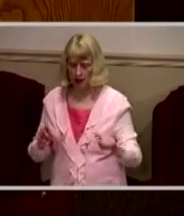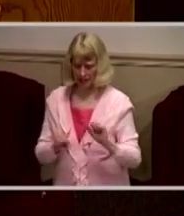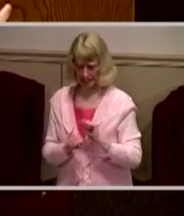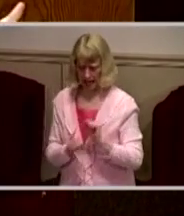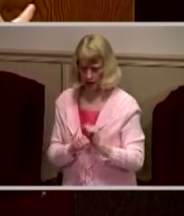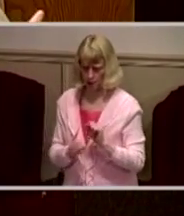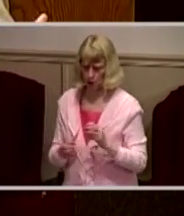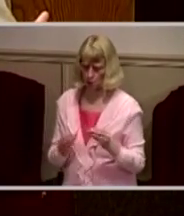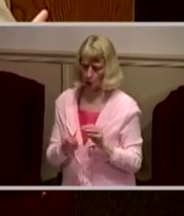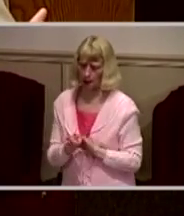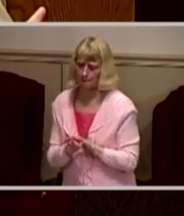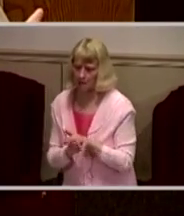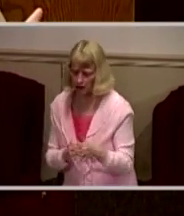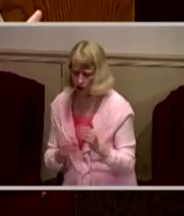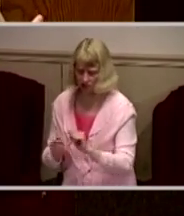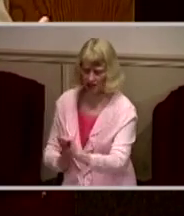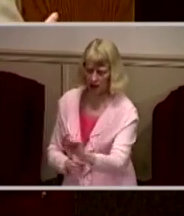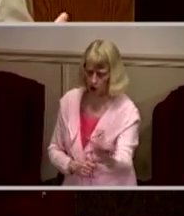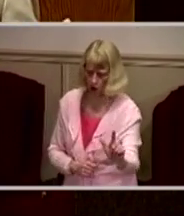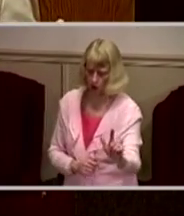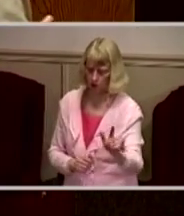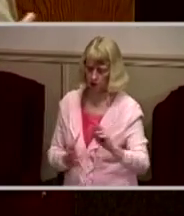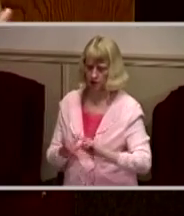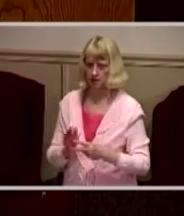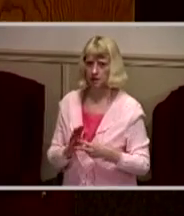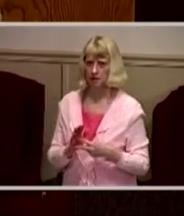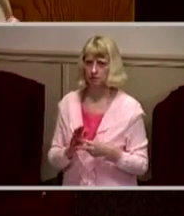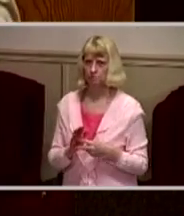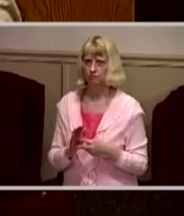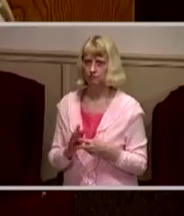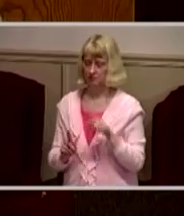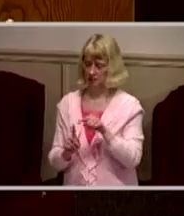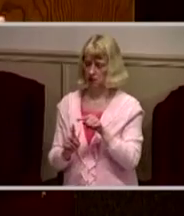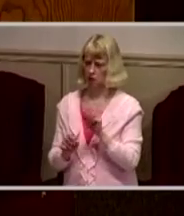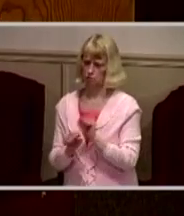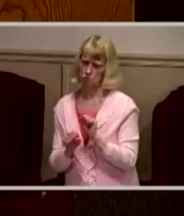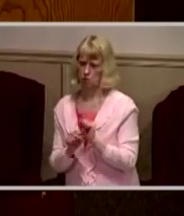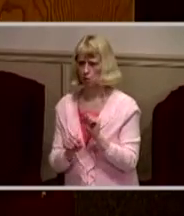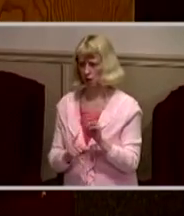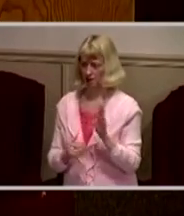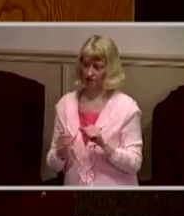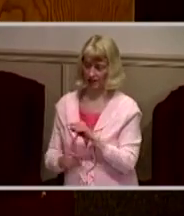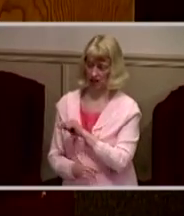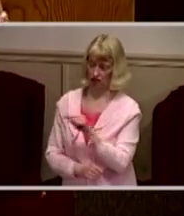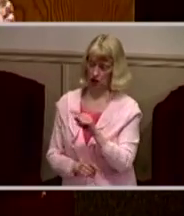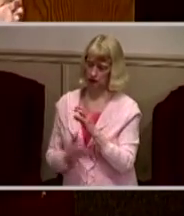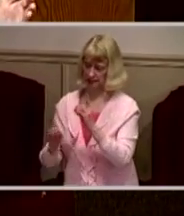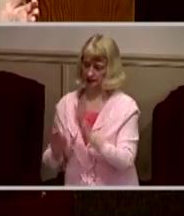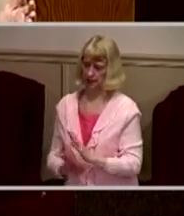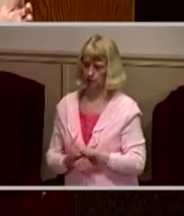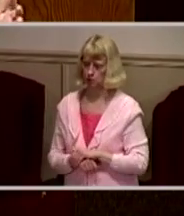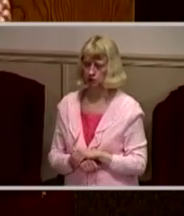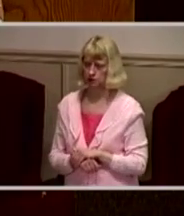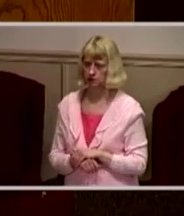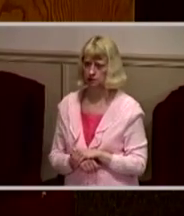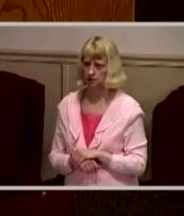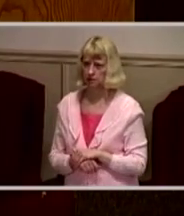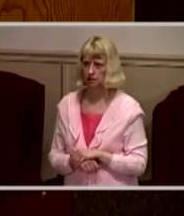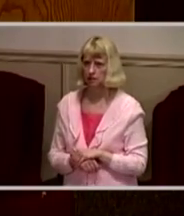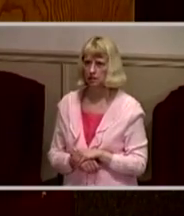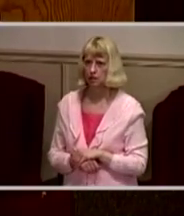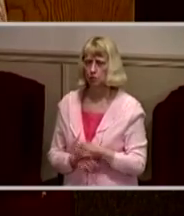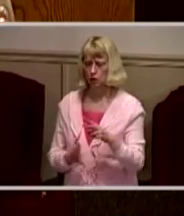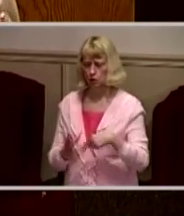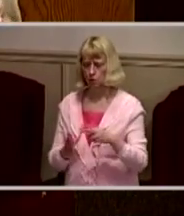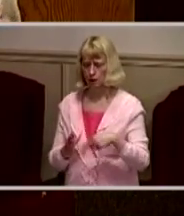labored more abundantly than they all, talking about the fact, he says, I did more work than those other disciples. And you know, when you